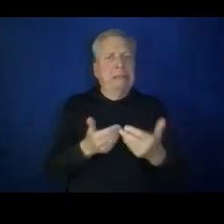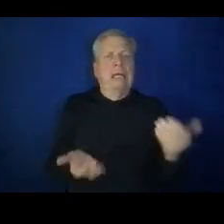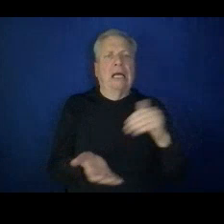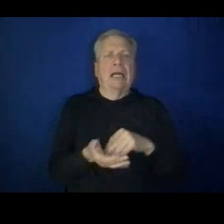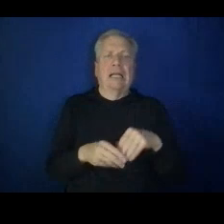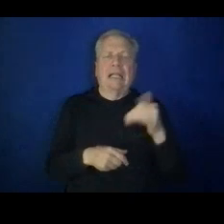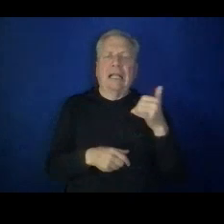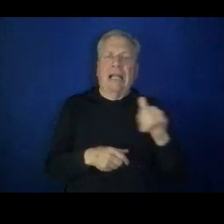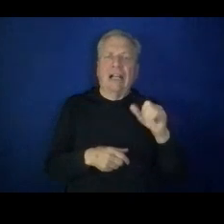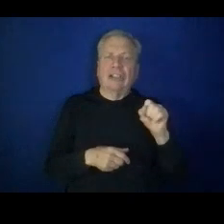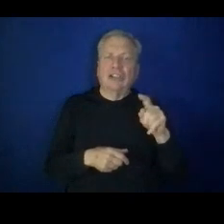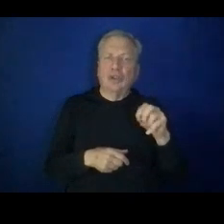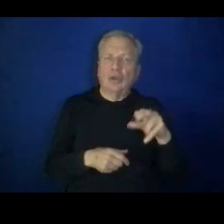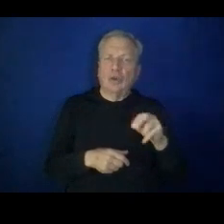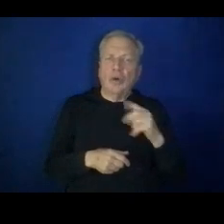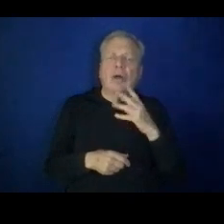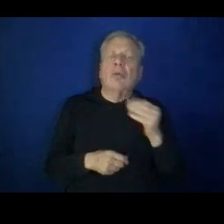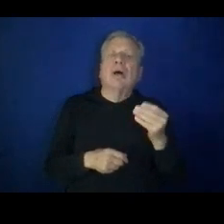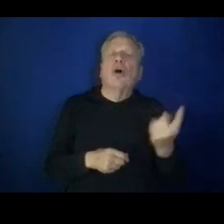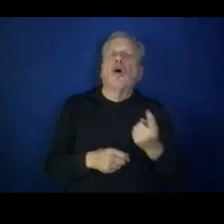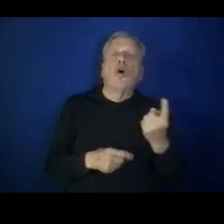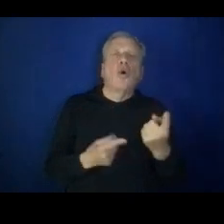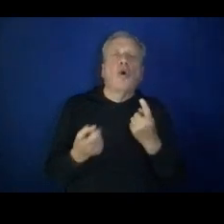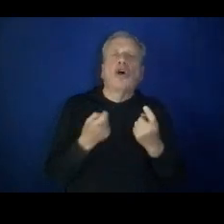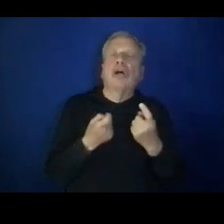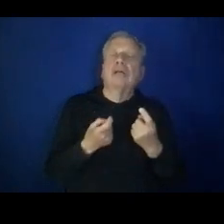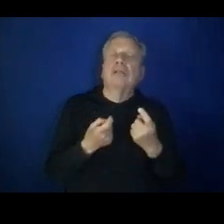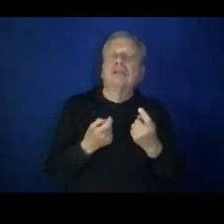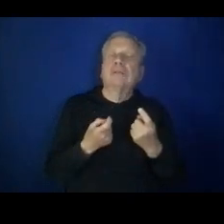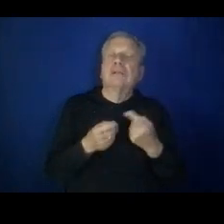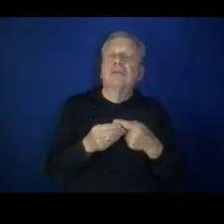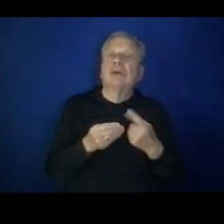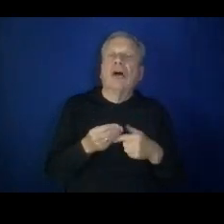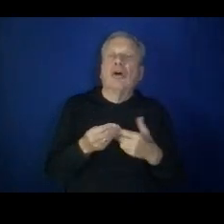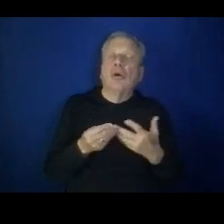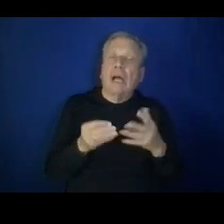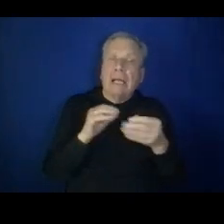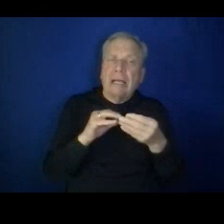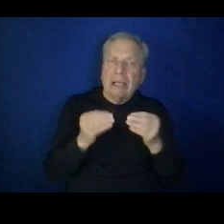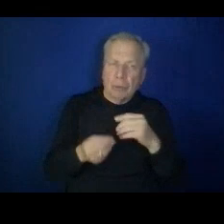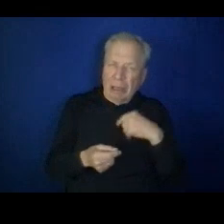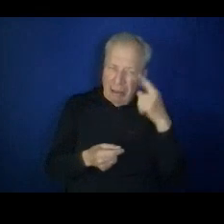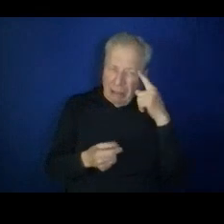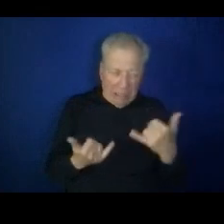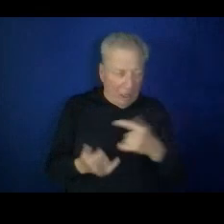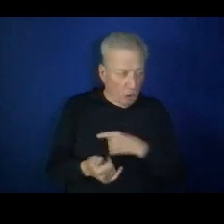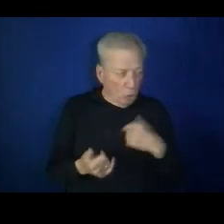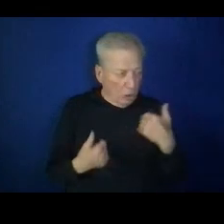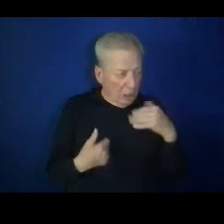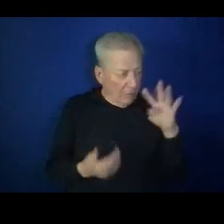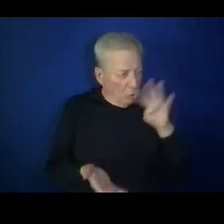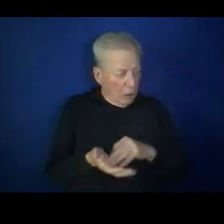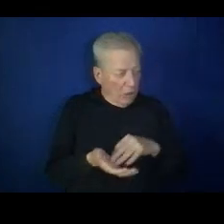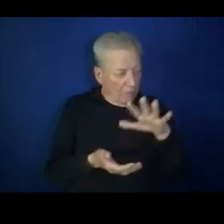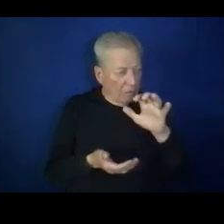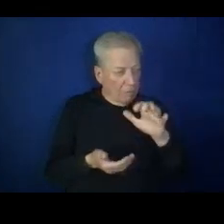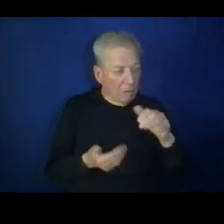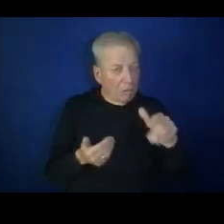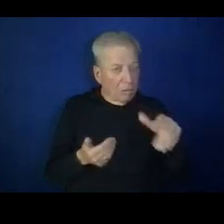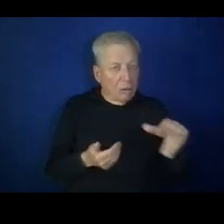Okay, enough of that. There's always questions about numbers. We think we're at about 4,500 buffalo in the park.